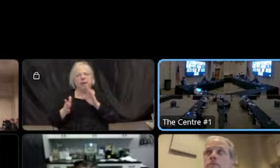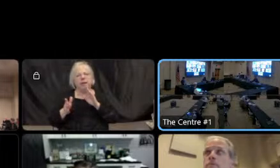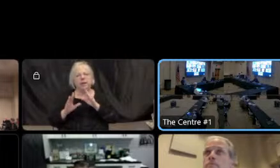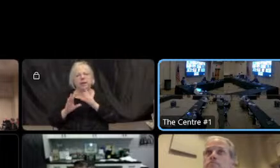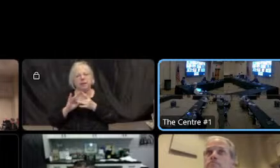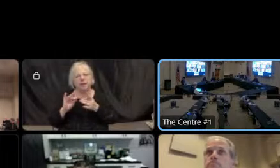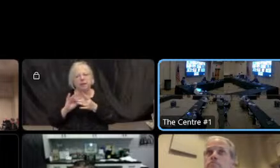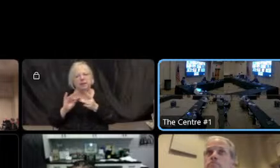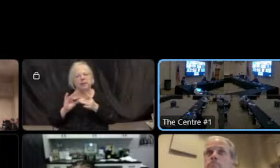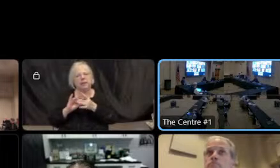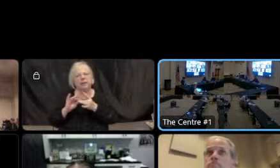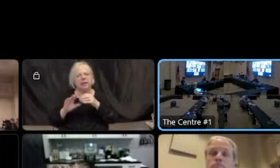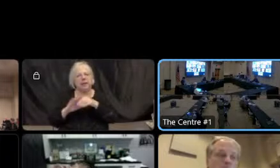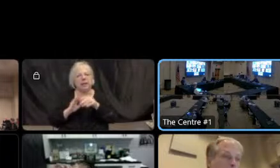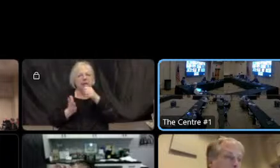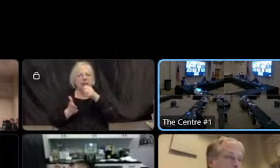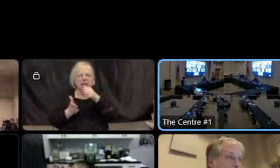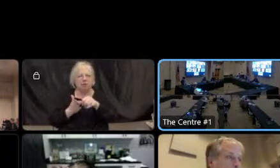now for reading.